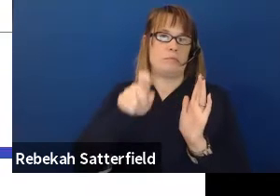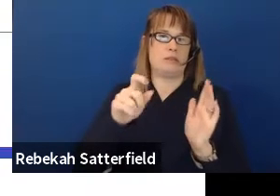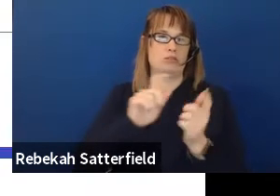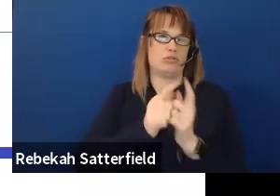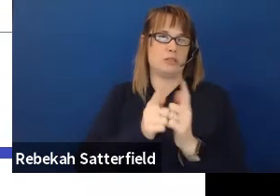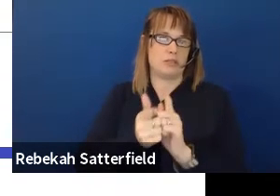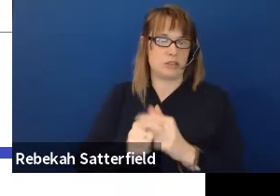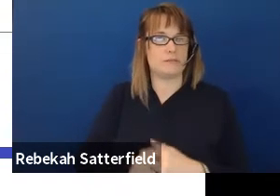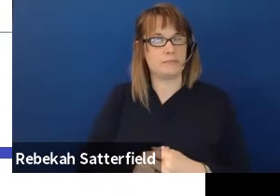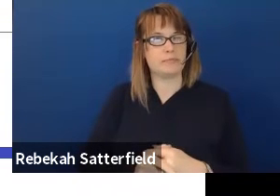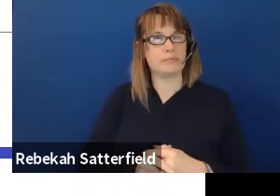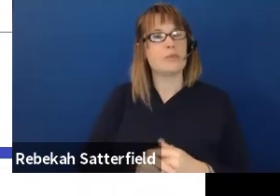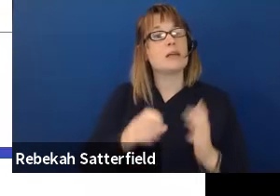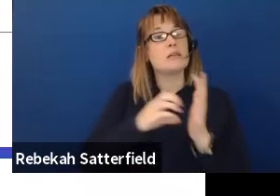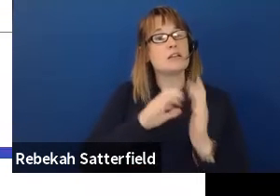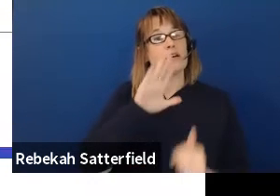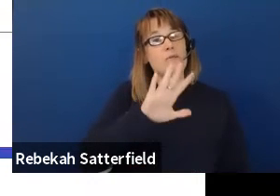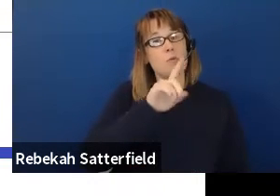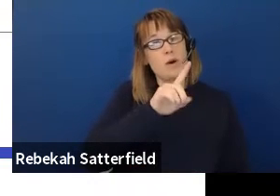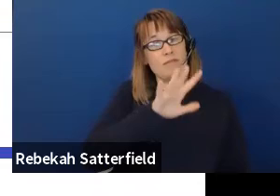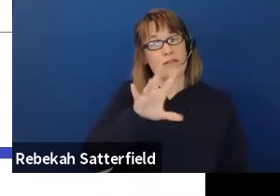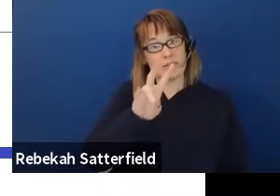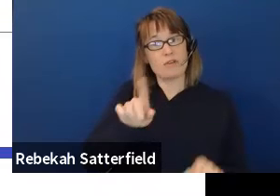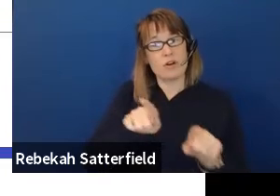Section 1557 also requires